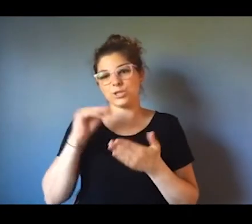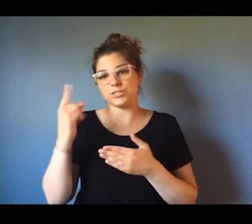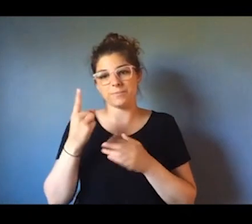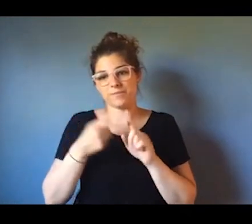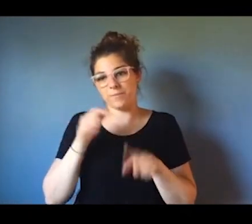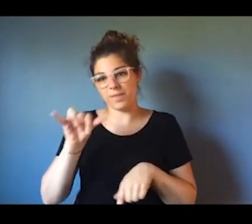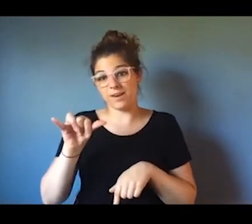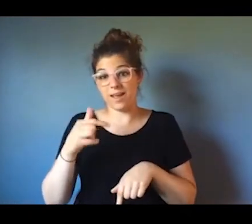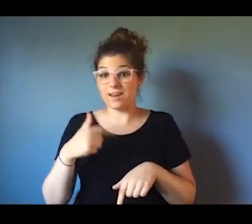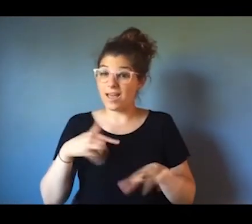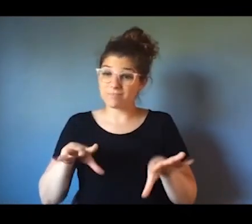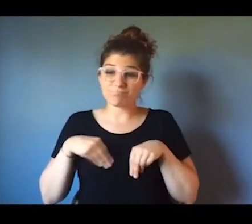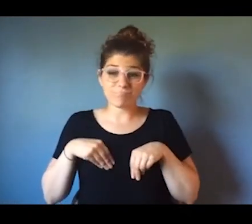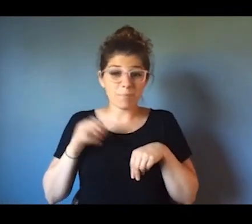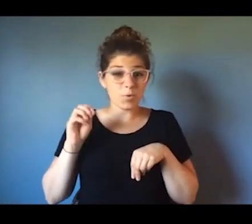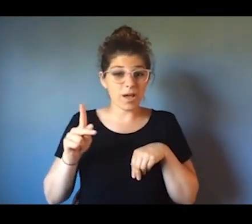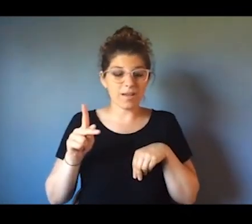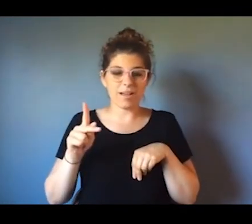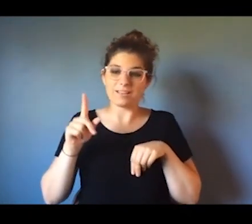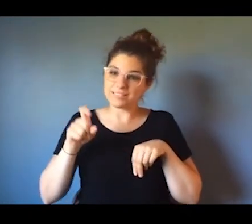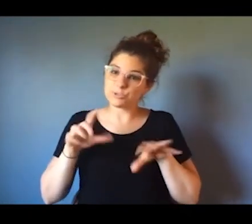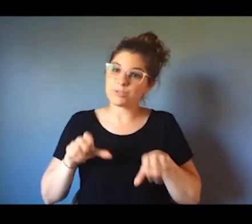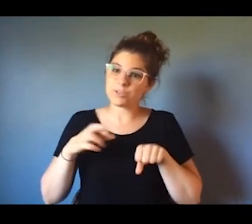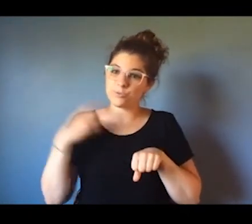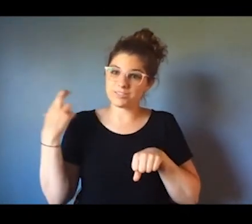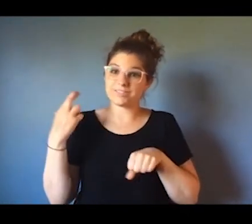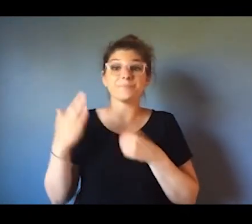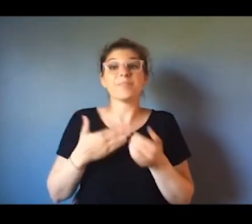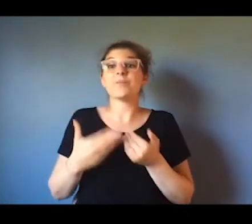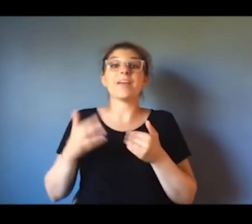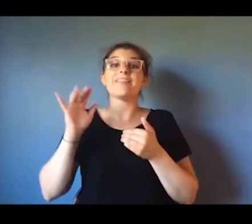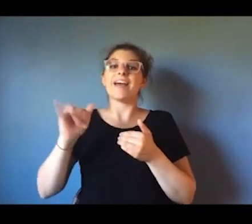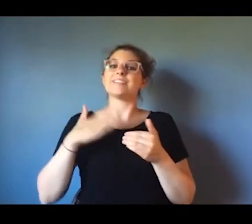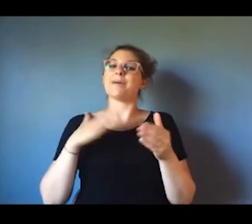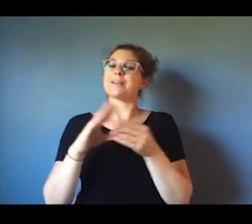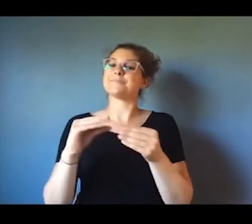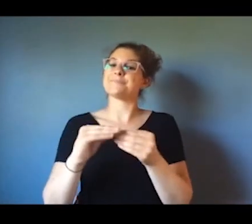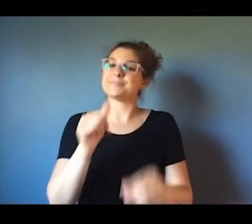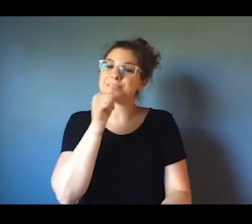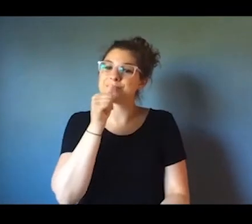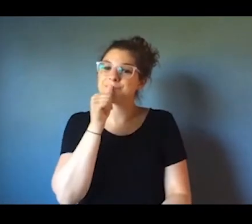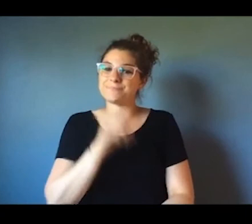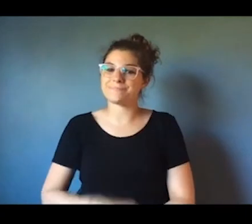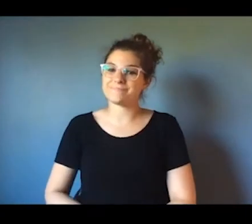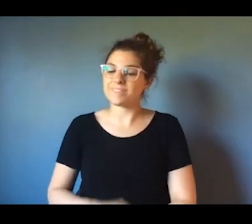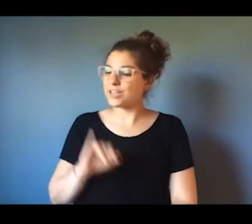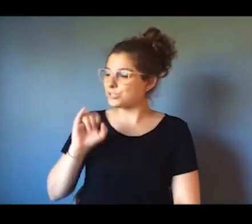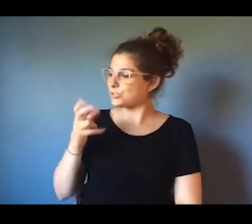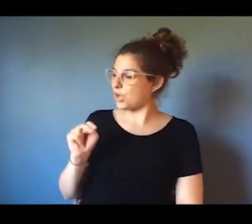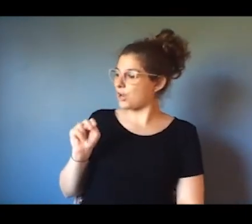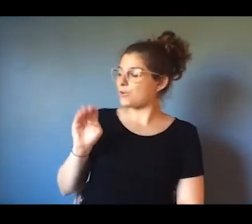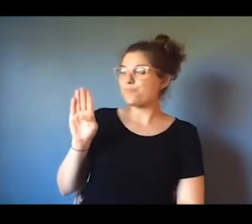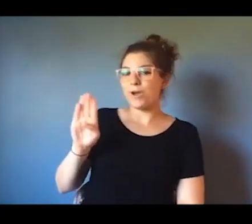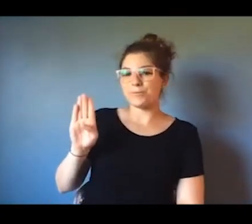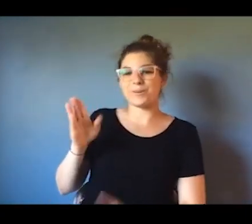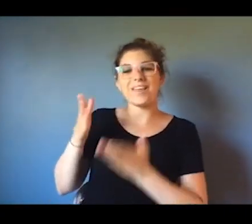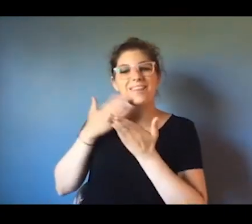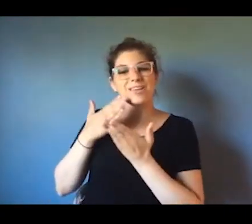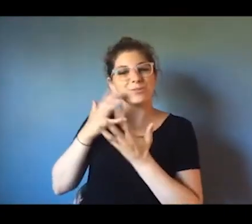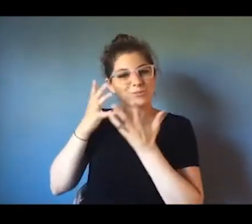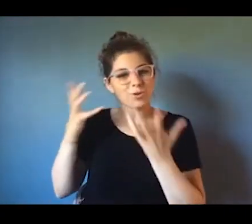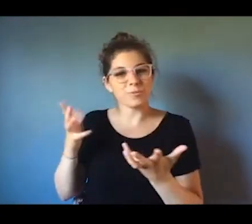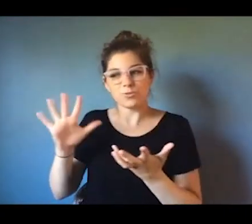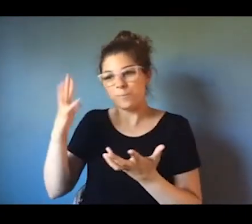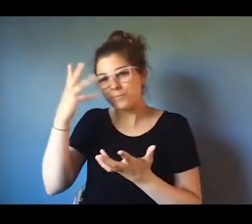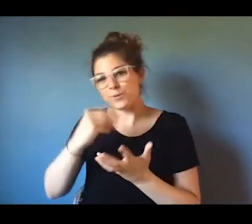out, I learned something from it, and I'm okay with that. I need to take the risk. So anyway, that's my little secret. John